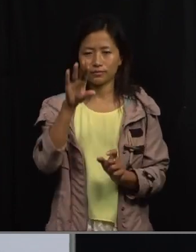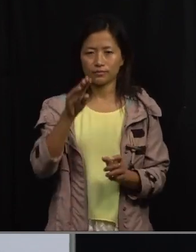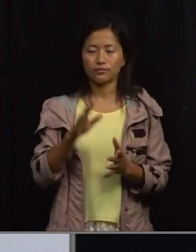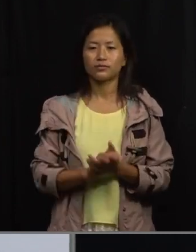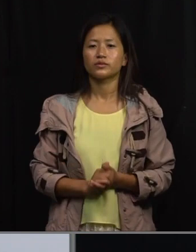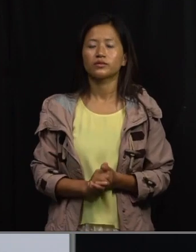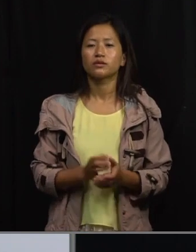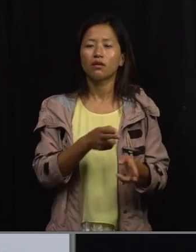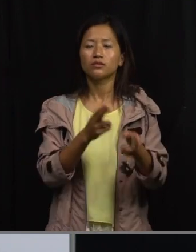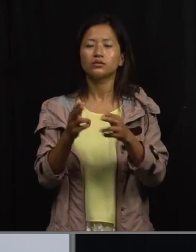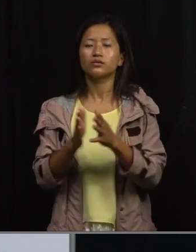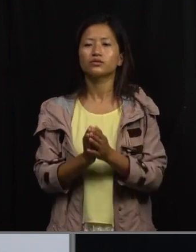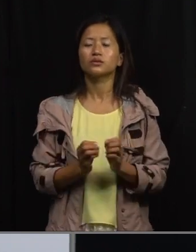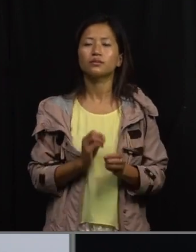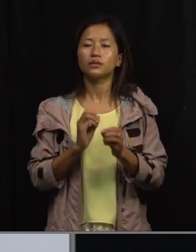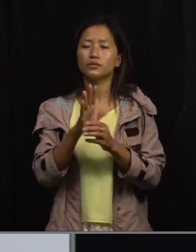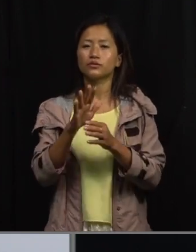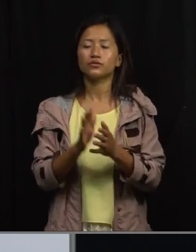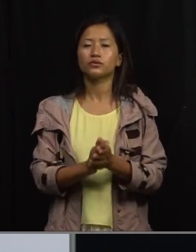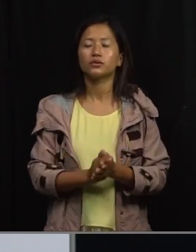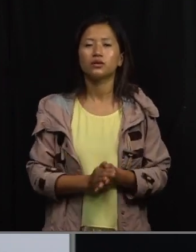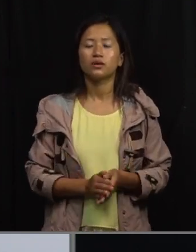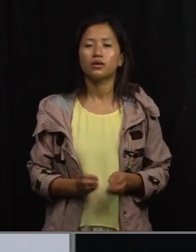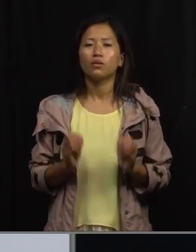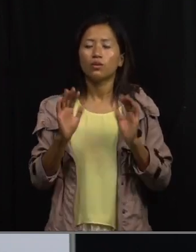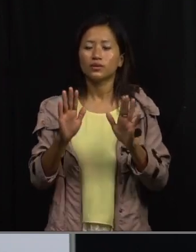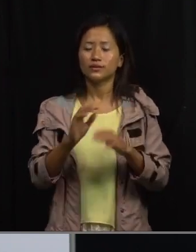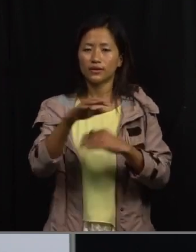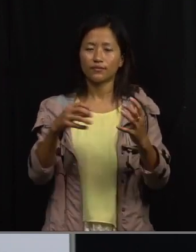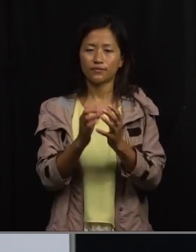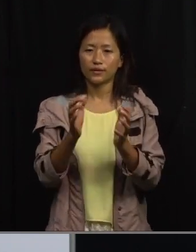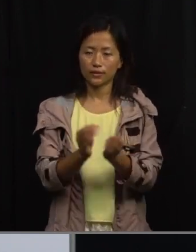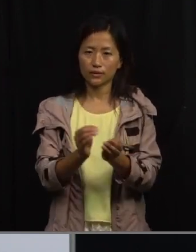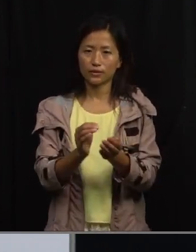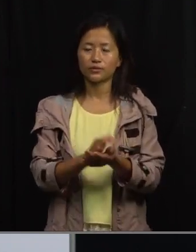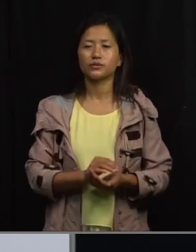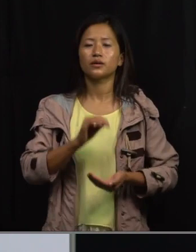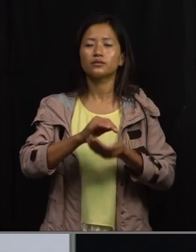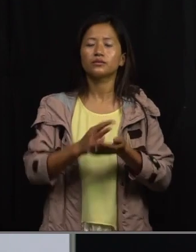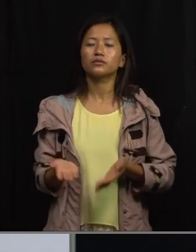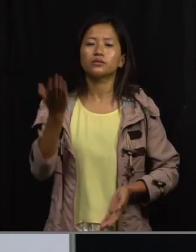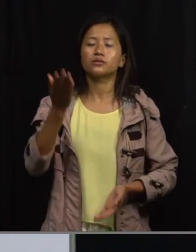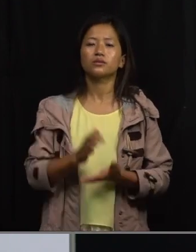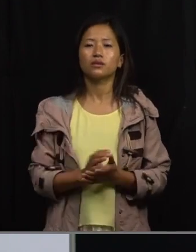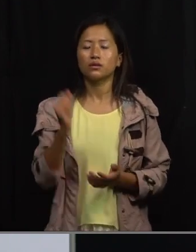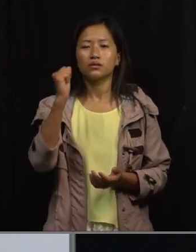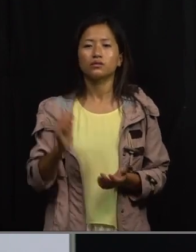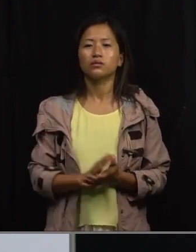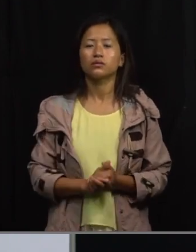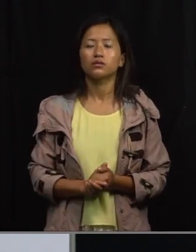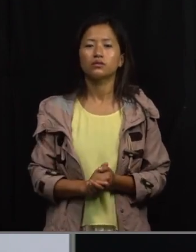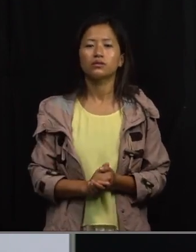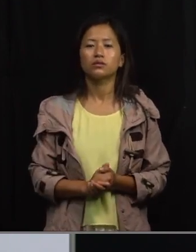were forced to supplement their food with what they have gathered with what they grew. And also